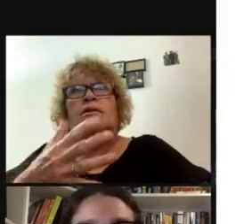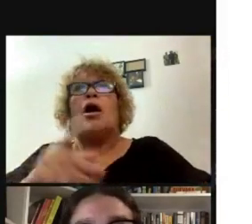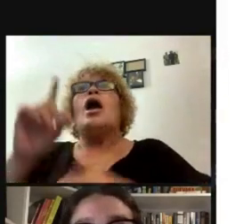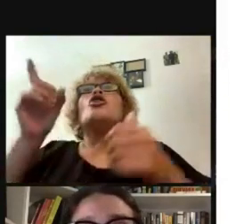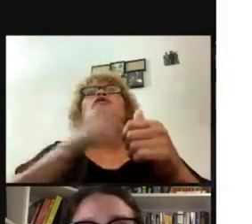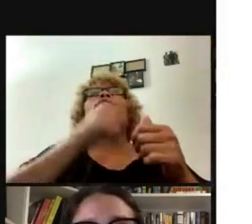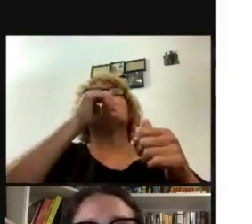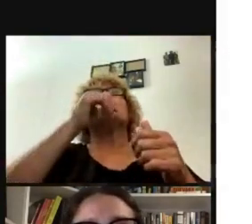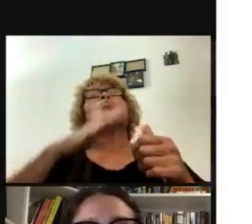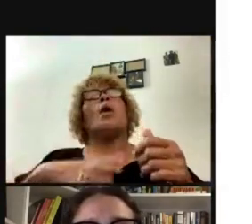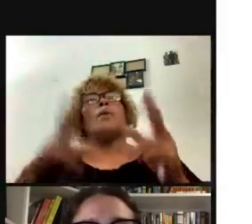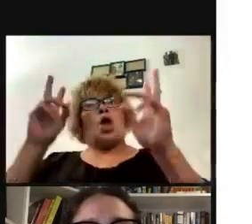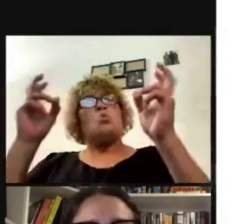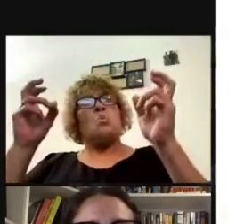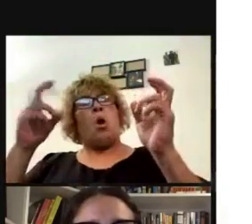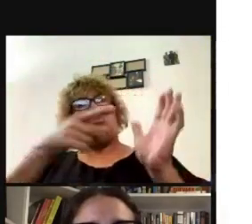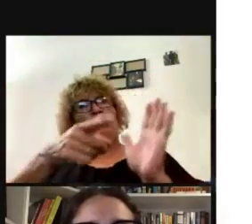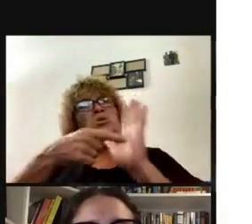quote shows,